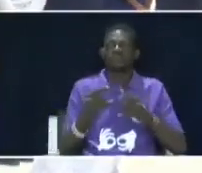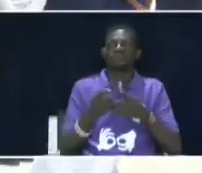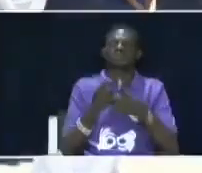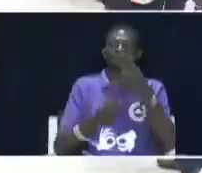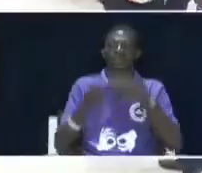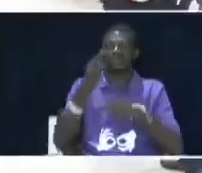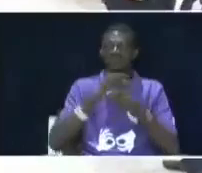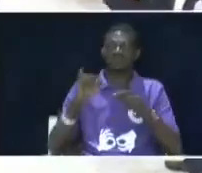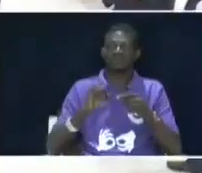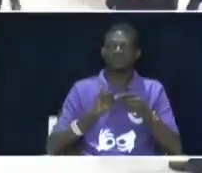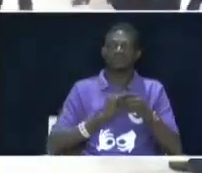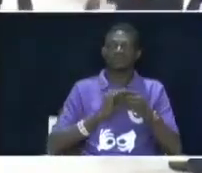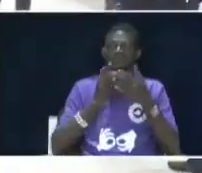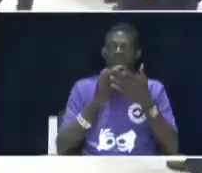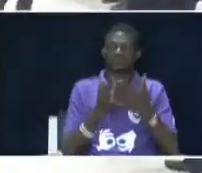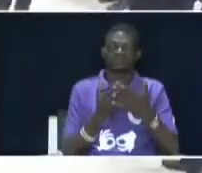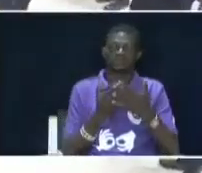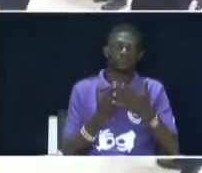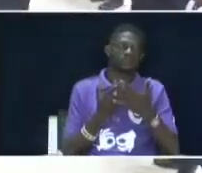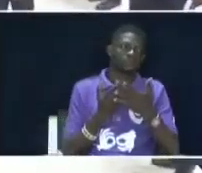I wait some seconds more.